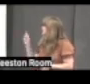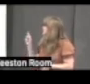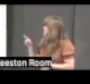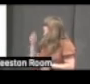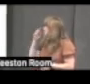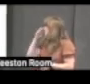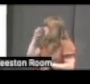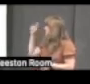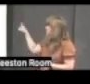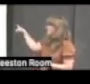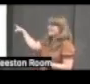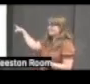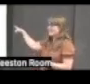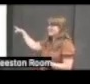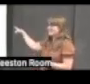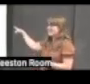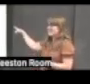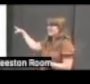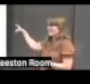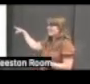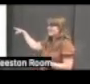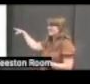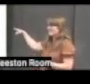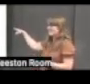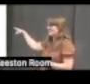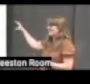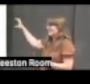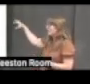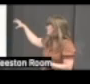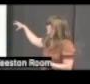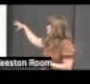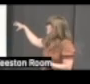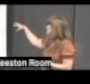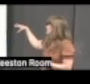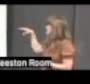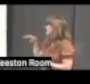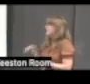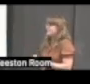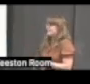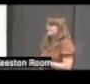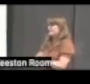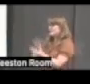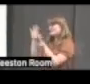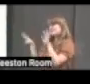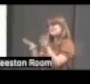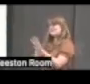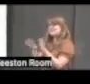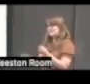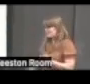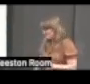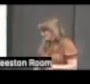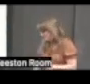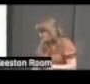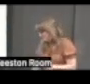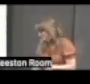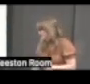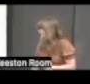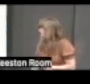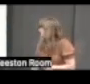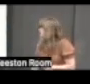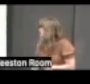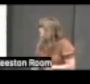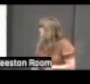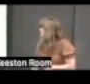me in the background, and this is that same male that I was showing you before who was missing a leg, so we tried to get him into multiple